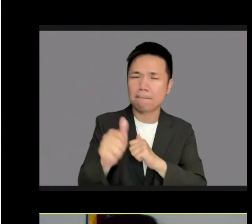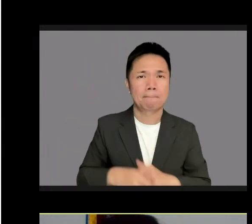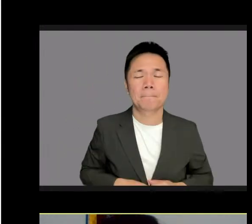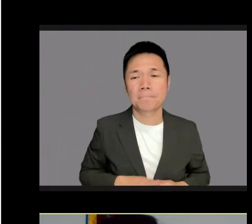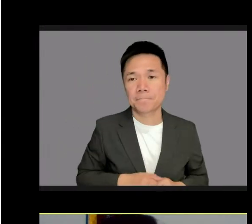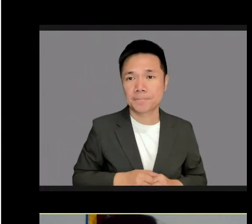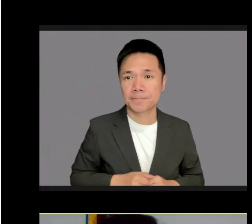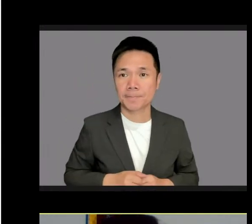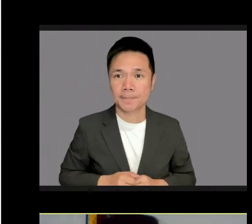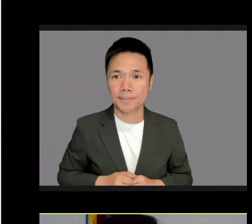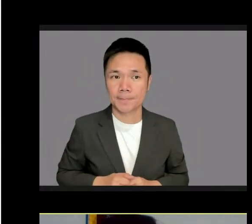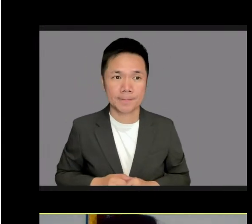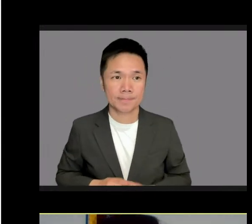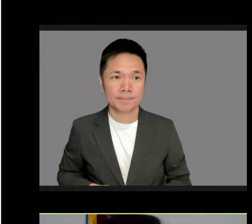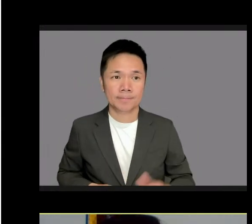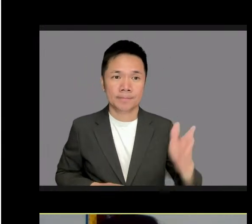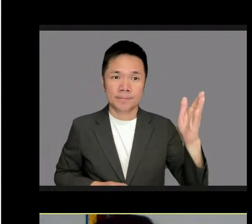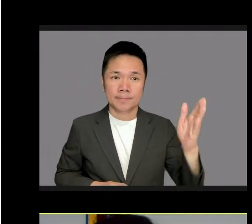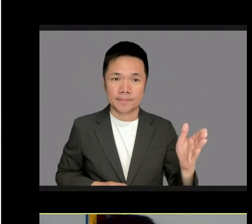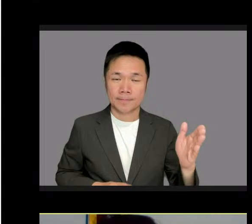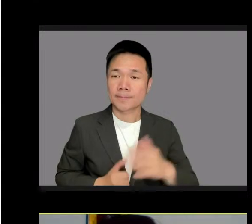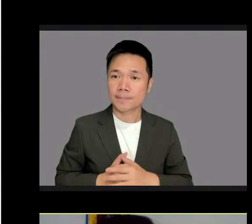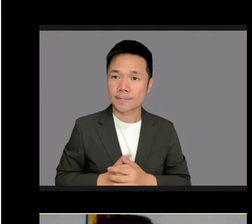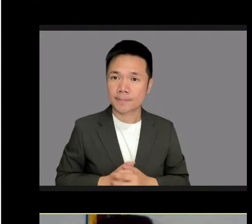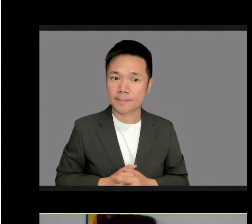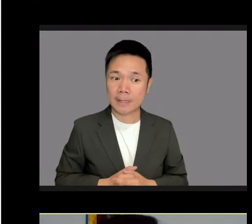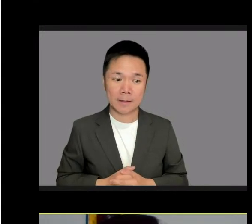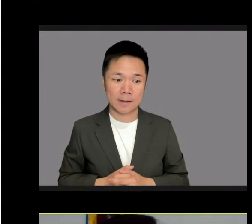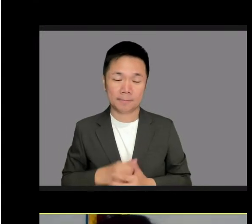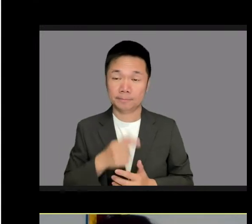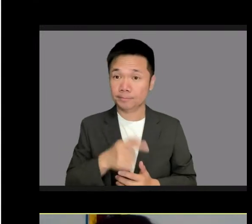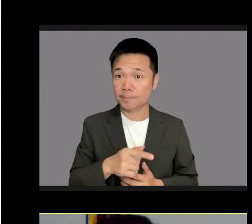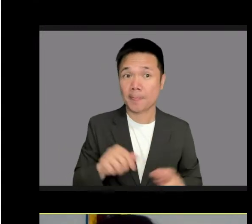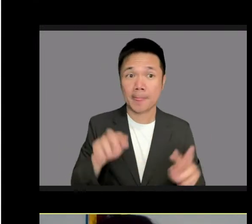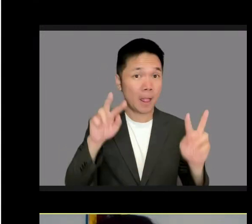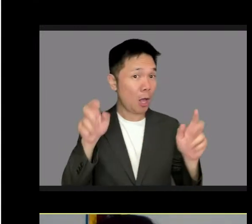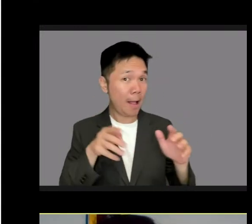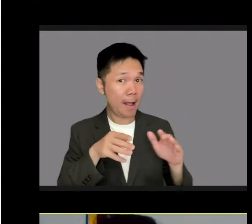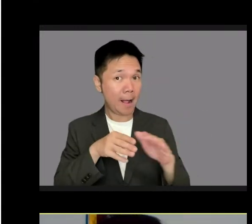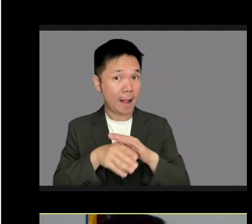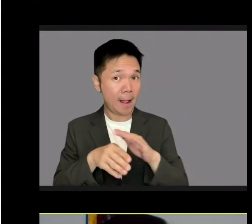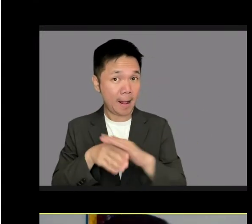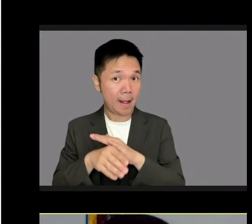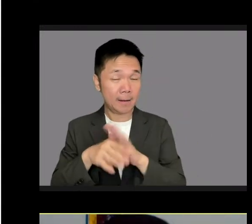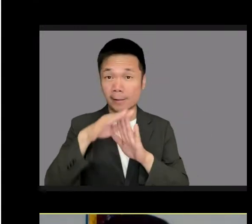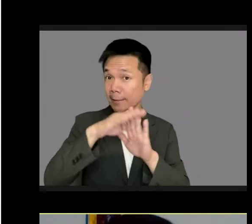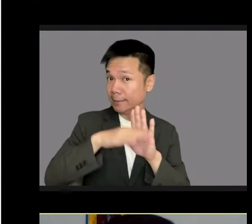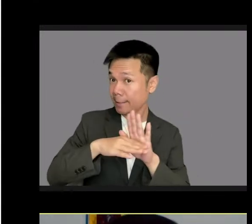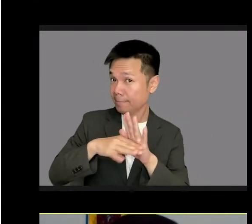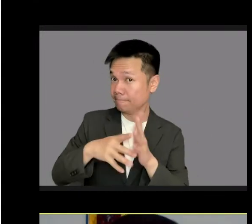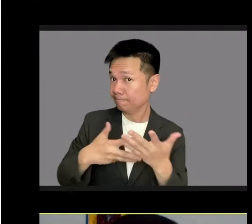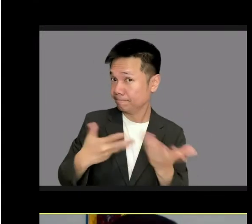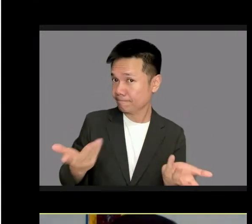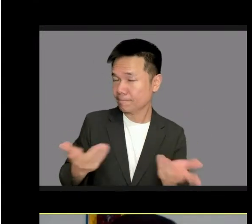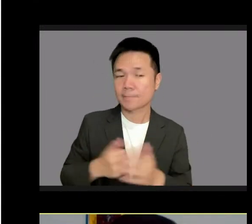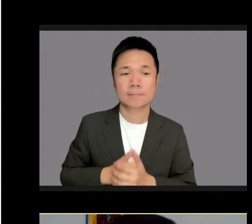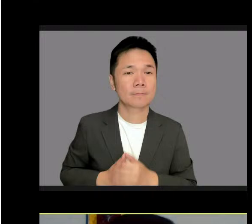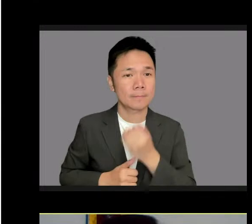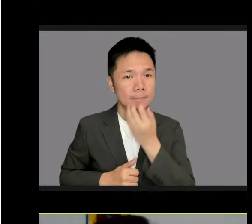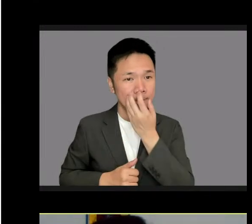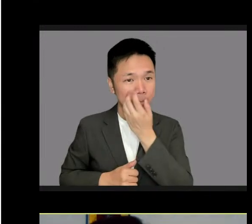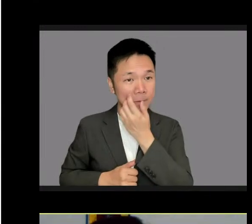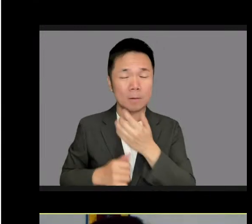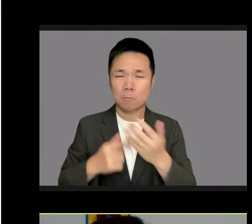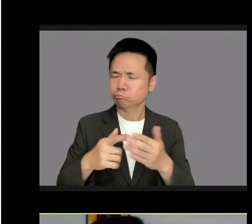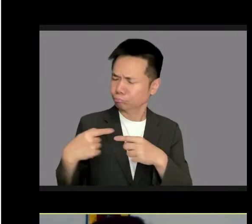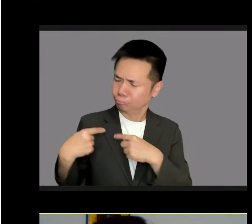Uh, as we all know that the web content accessibility guideline uh, has been